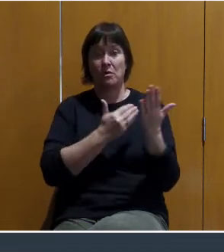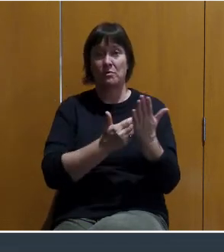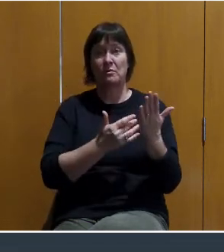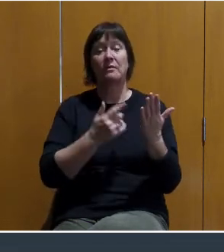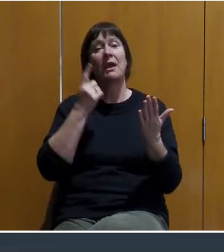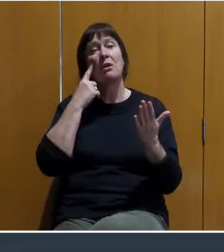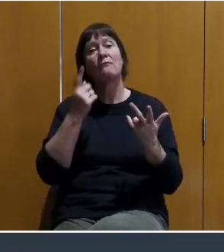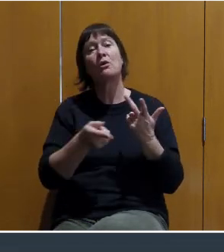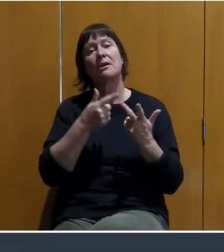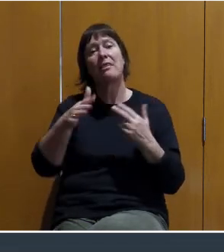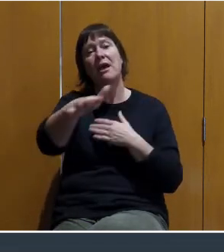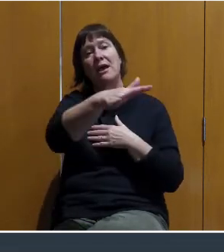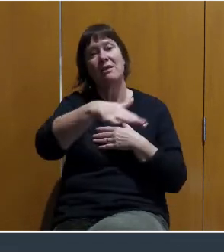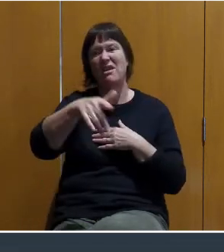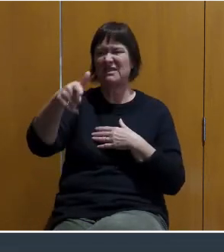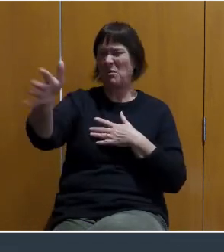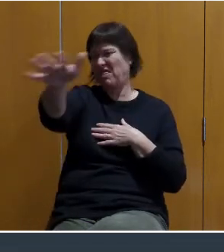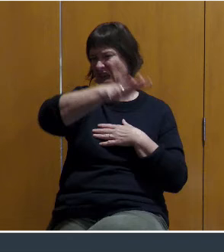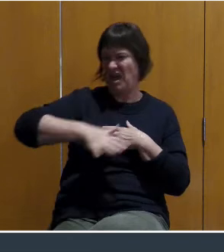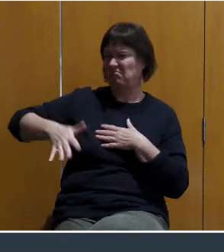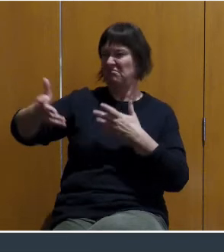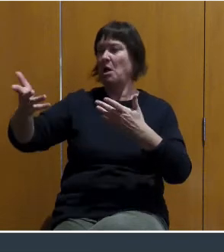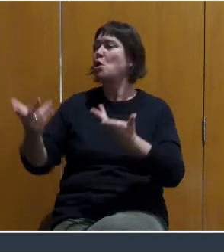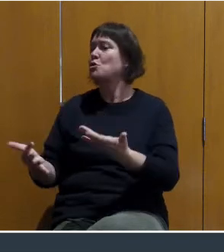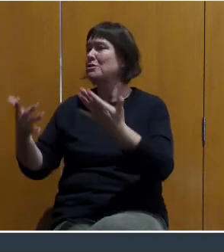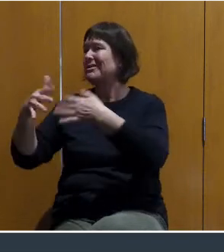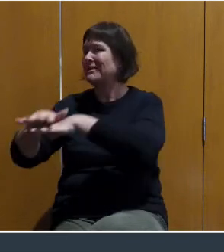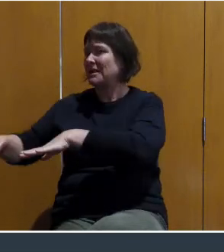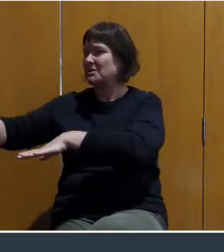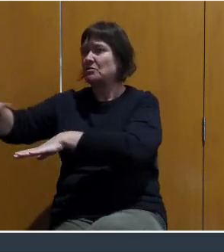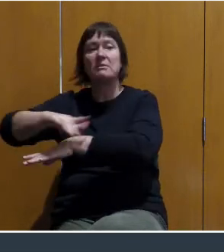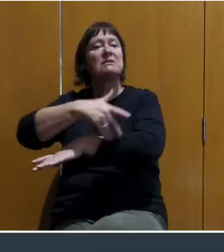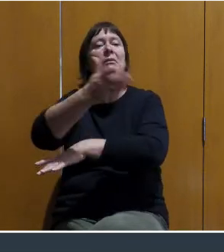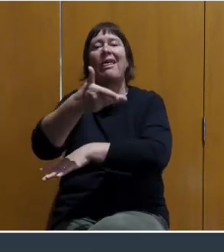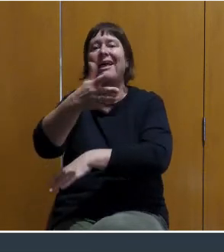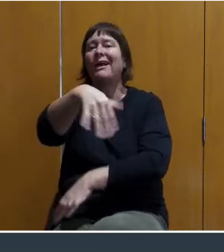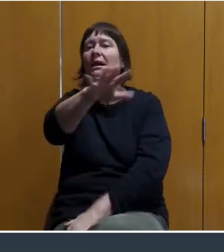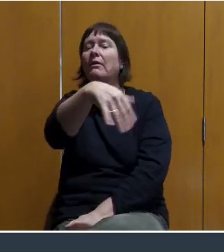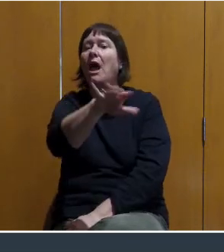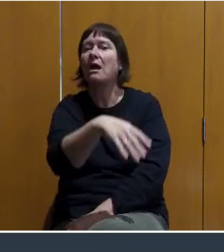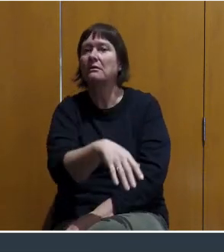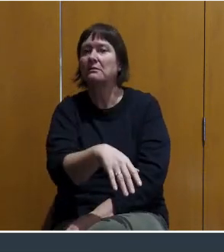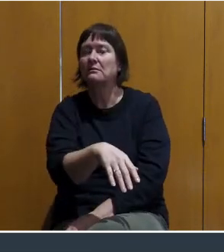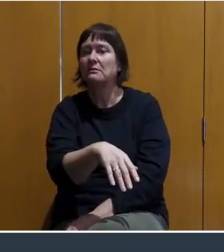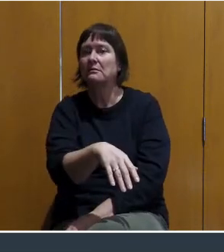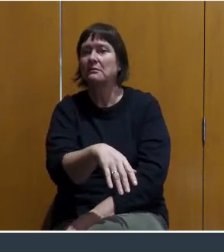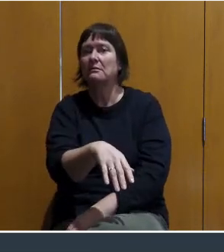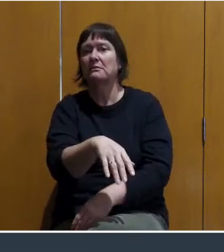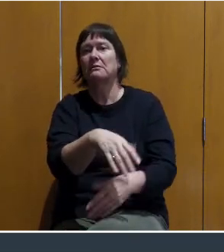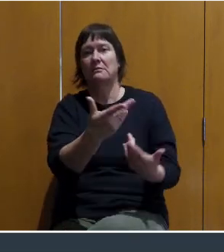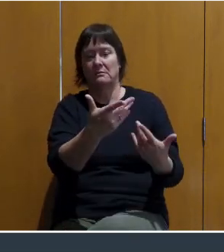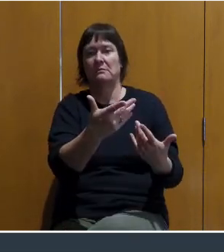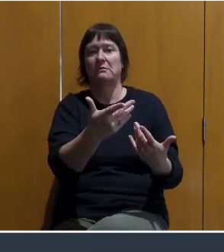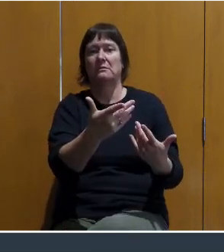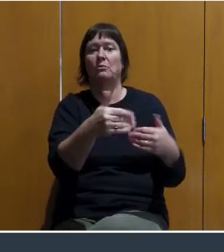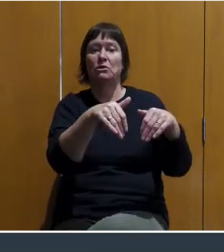for another area over there where dogs can be freely walked, whether on a lead or